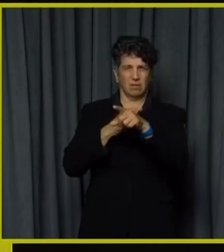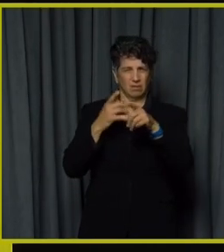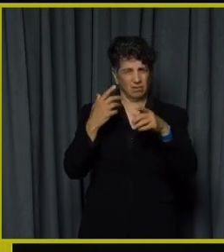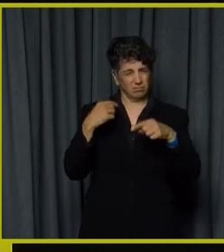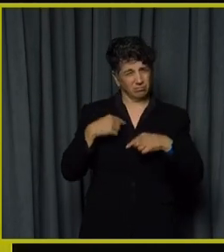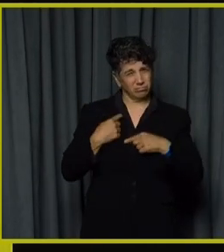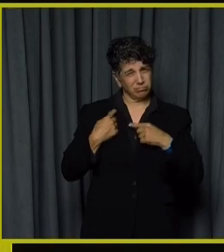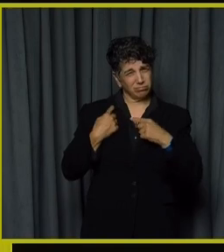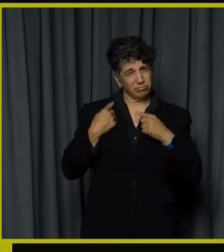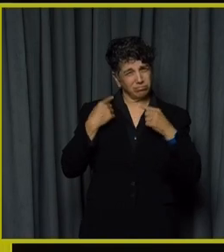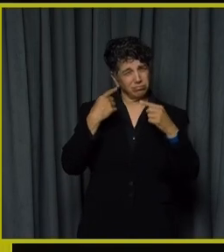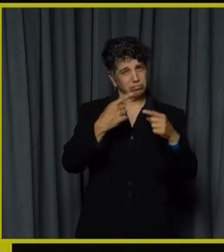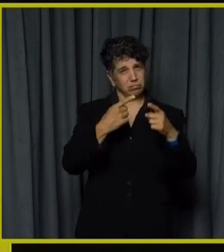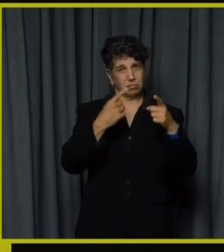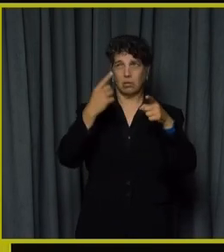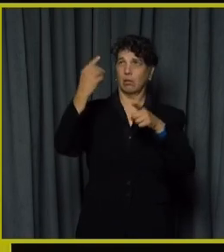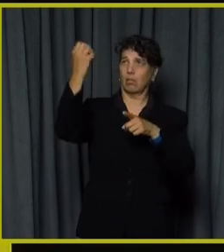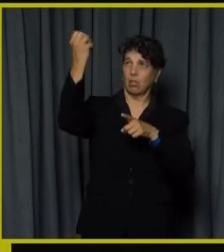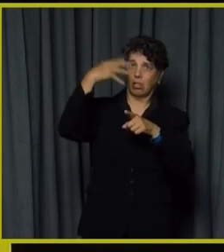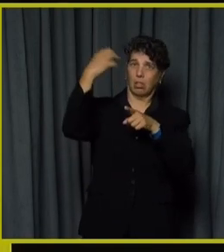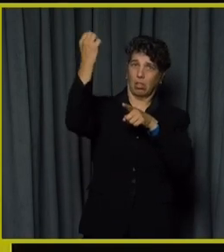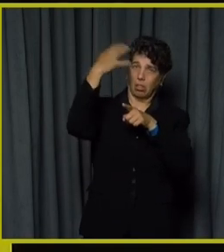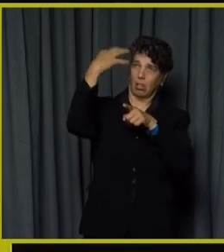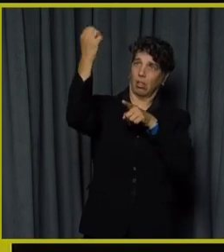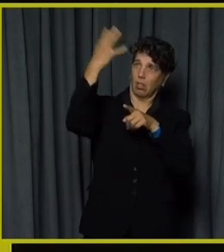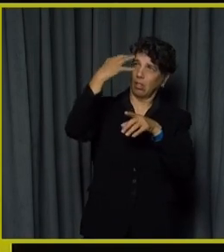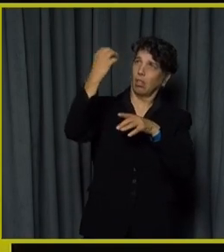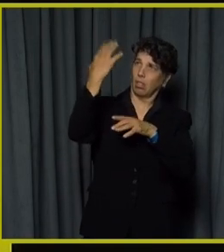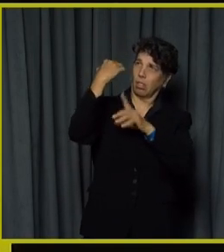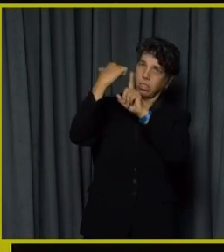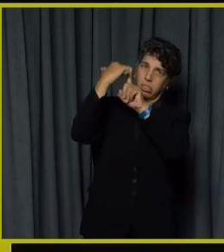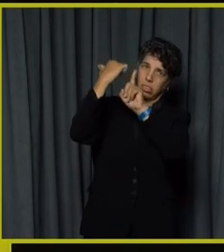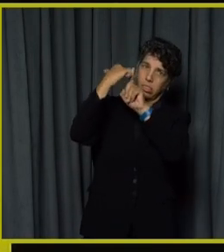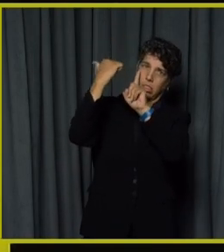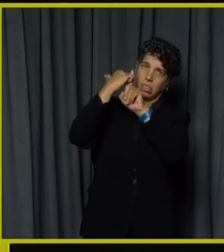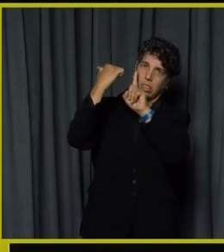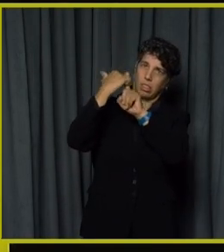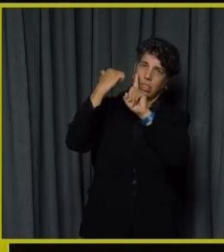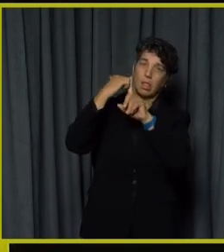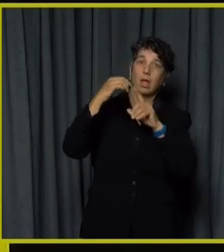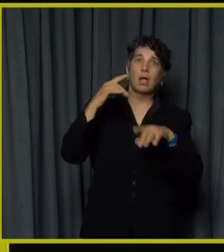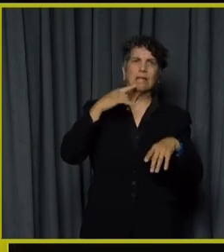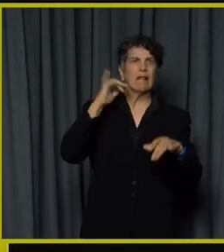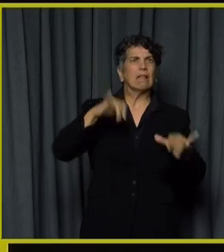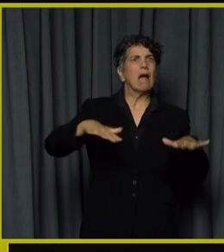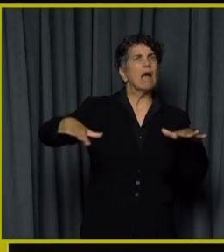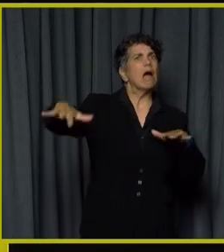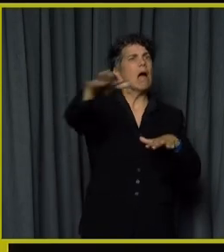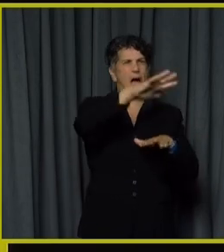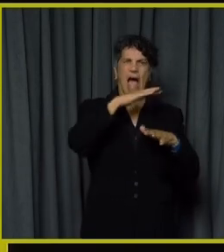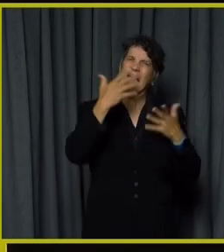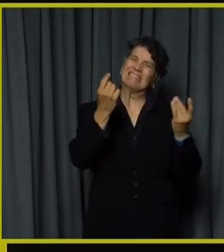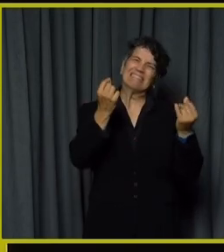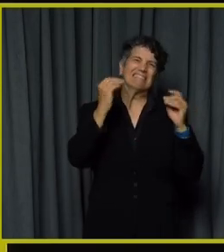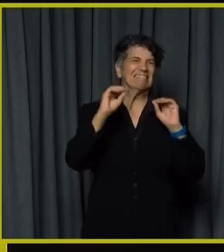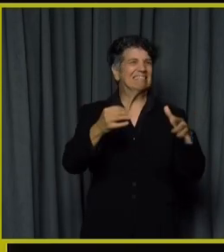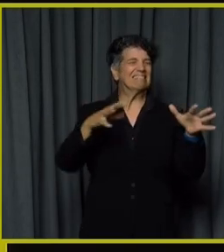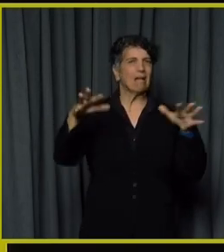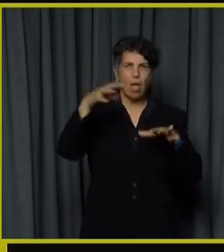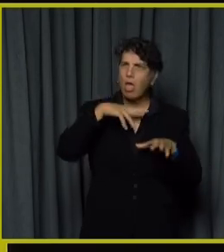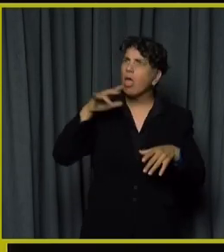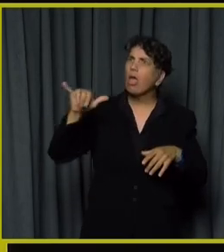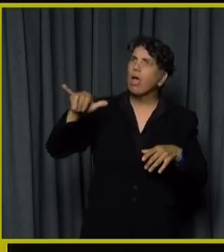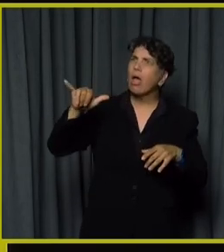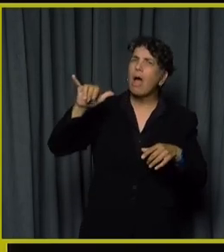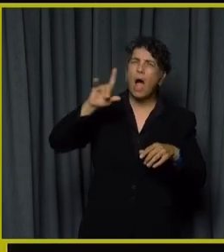the lie of scarcity when we live in a world of abundance, where the only scarcity we have is the